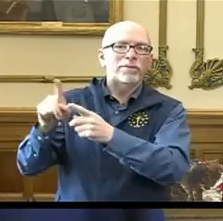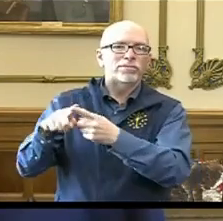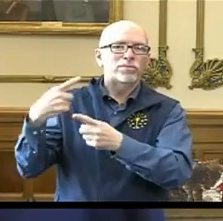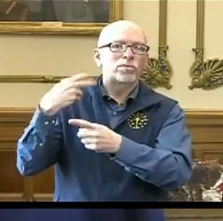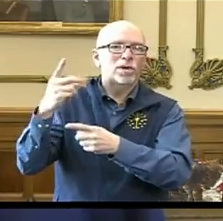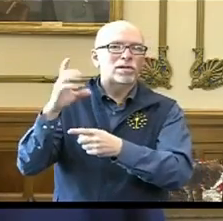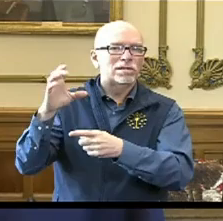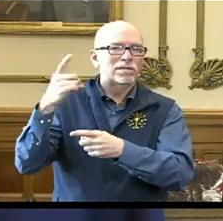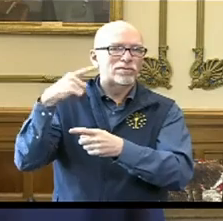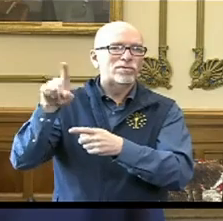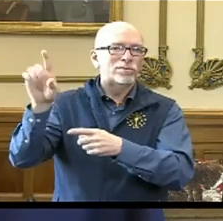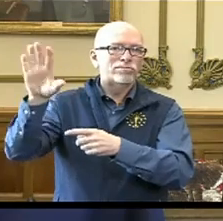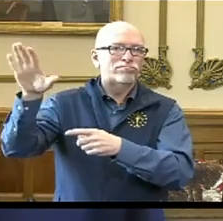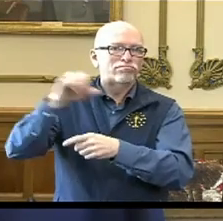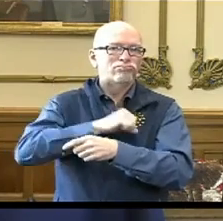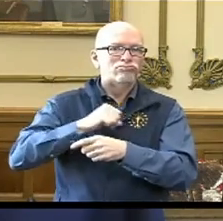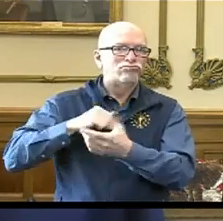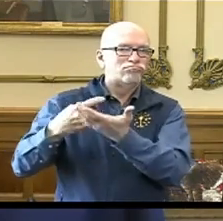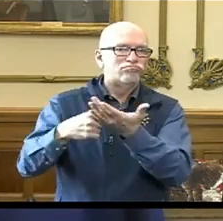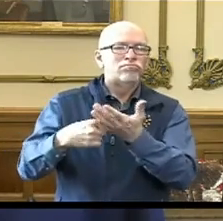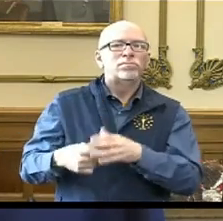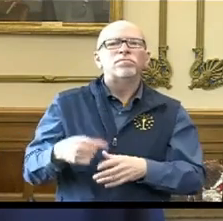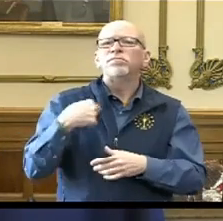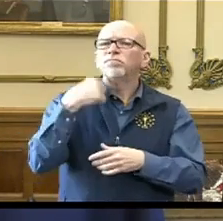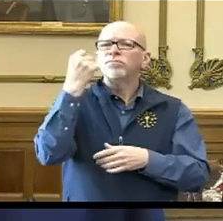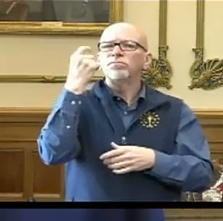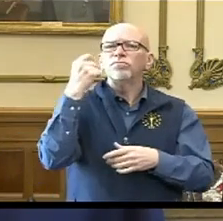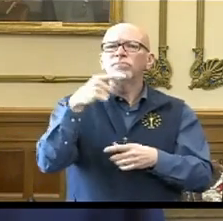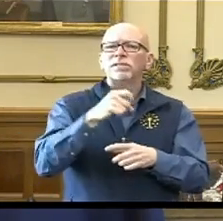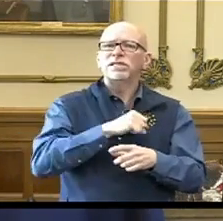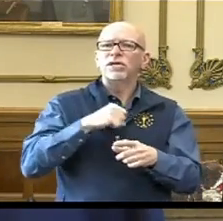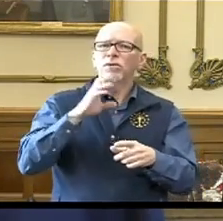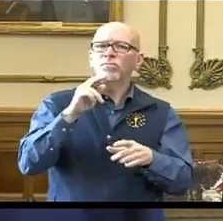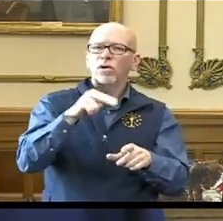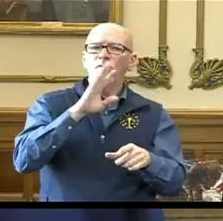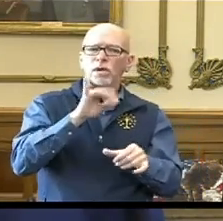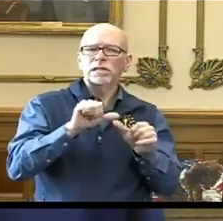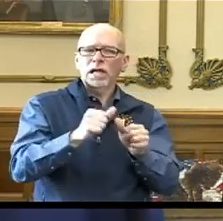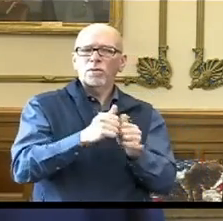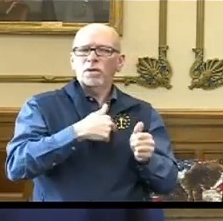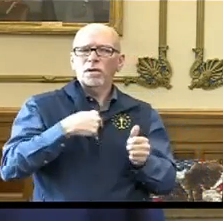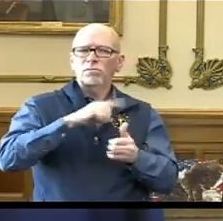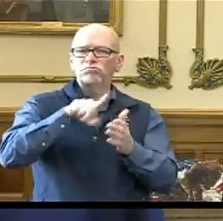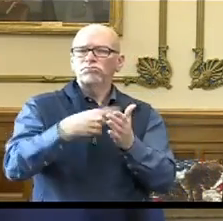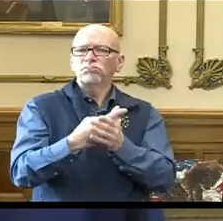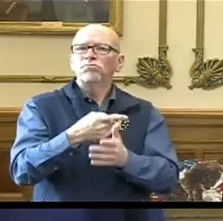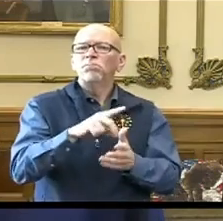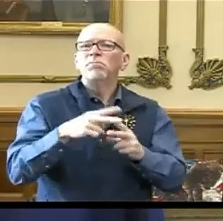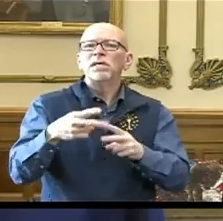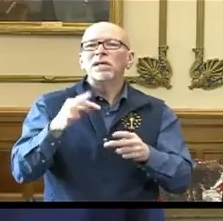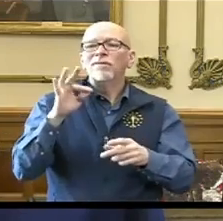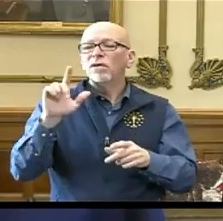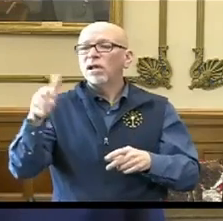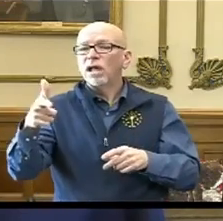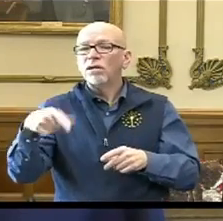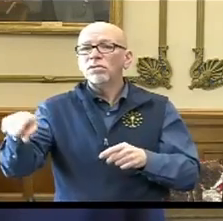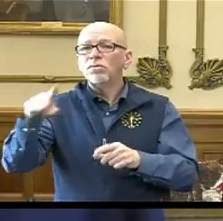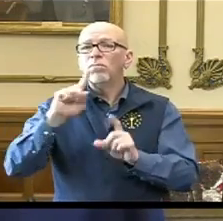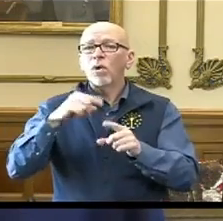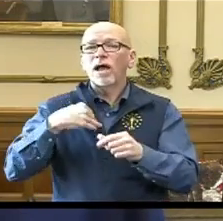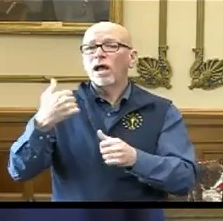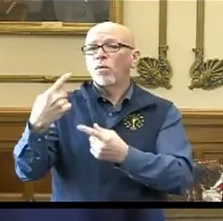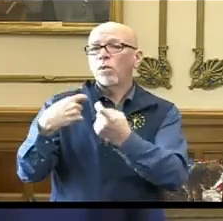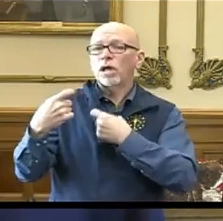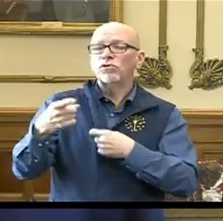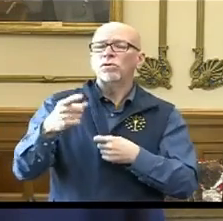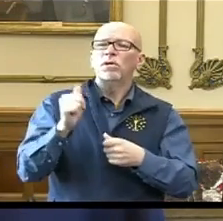to the chamber. And as I understand it, Senator Braun's going to be able to stay with us, so he'll be able to answer some questions when